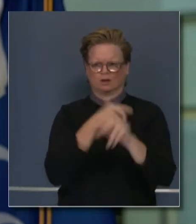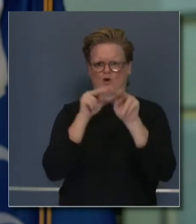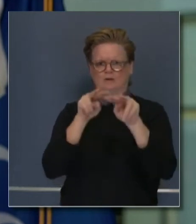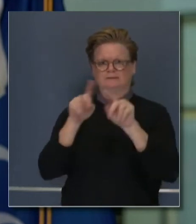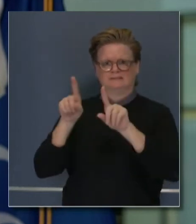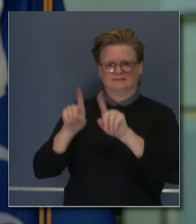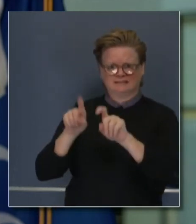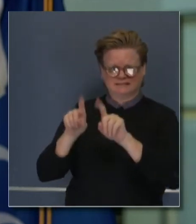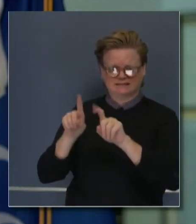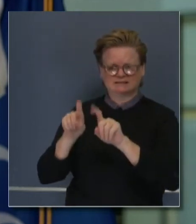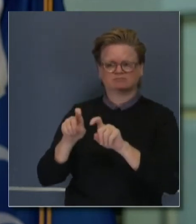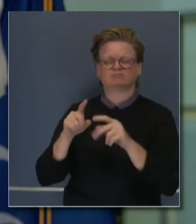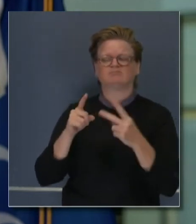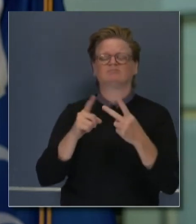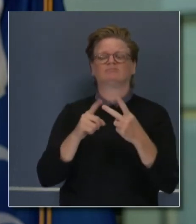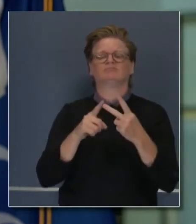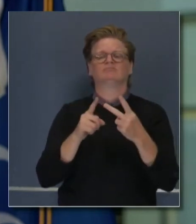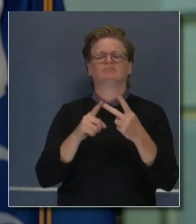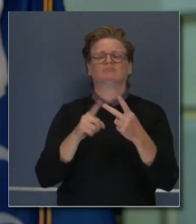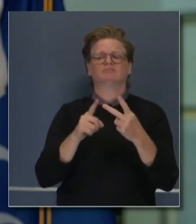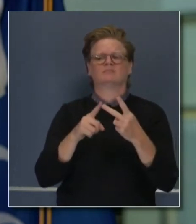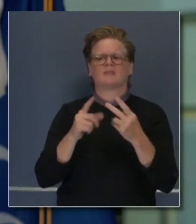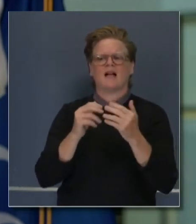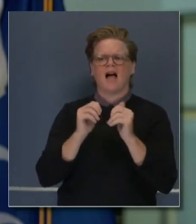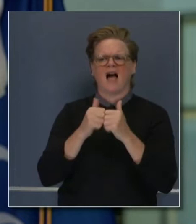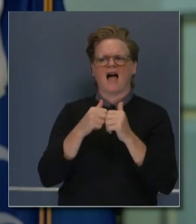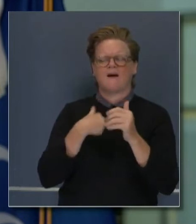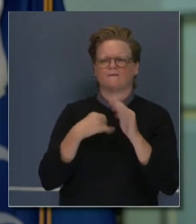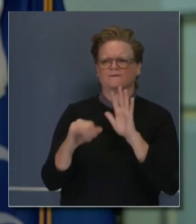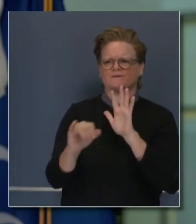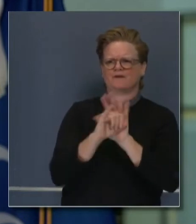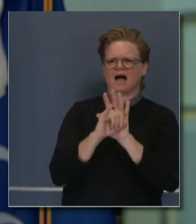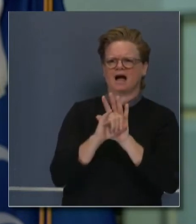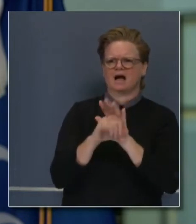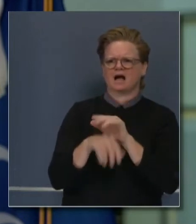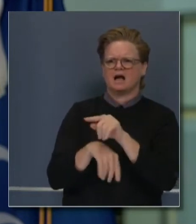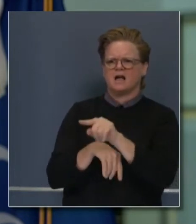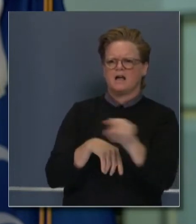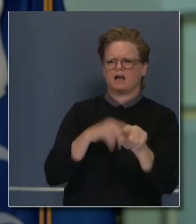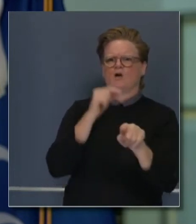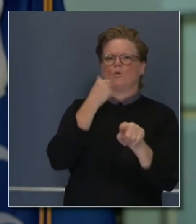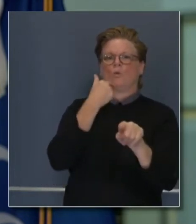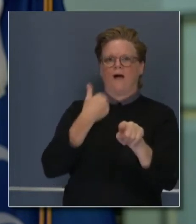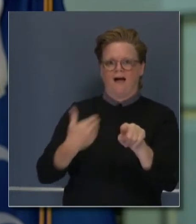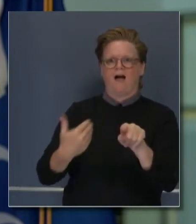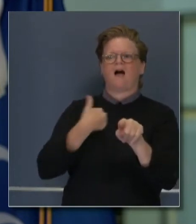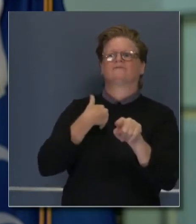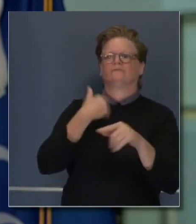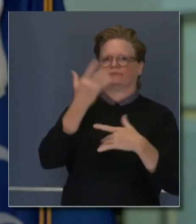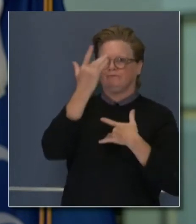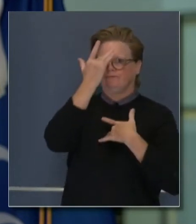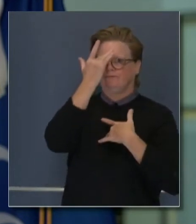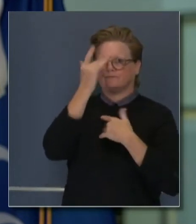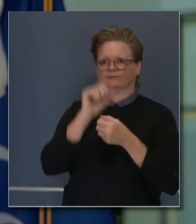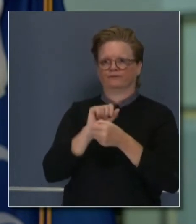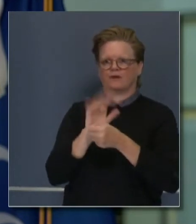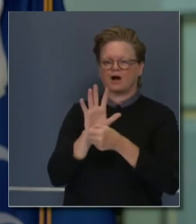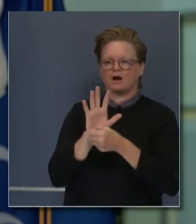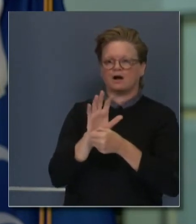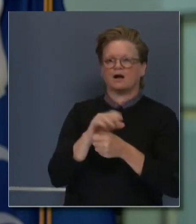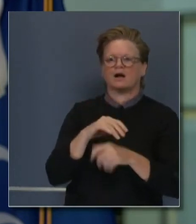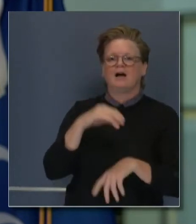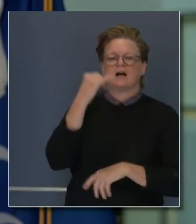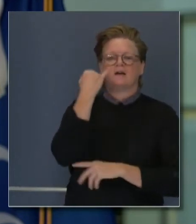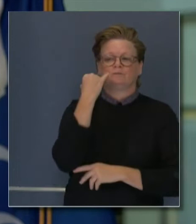find cases and case identification. We know that when you find a case today, that it has a chance to end